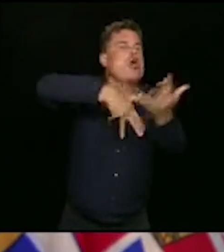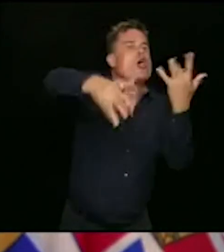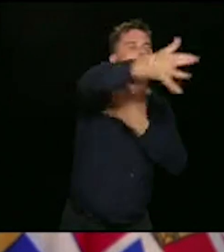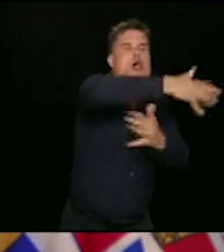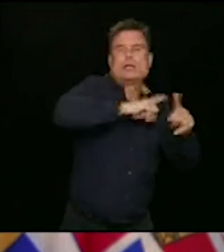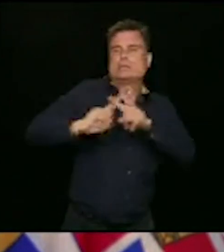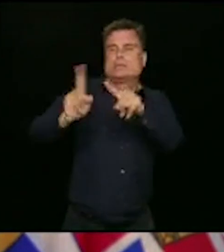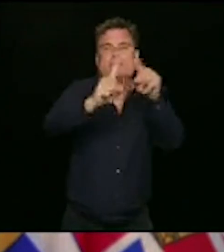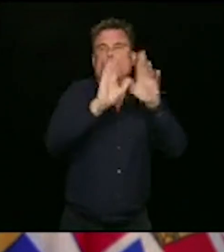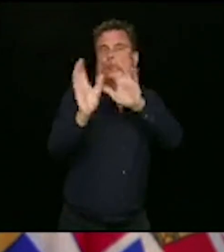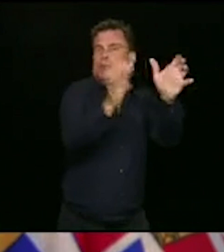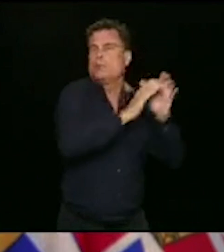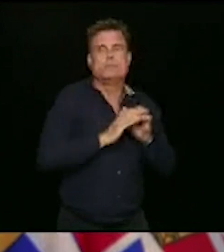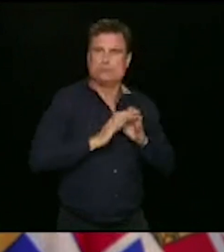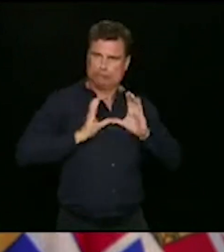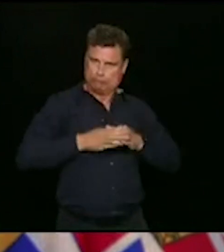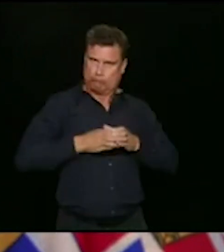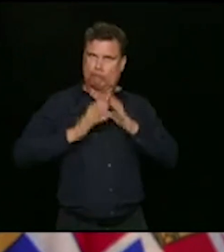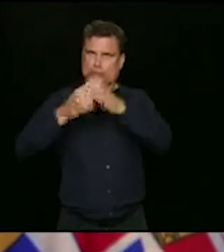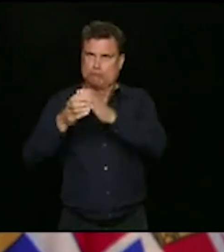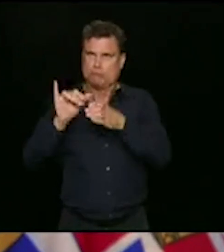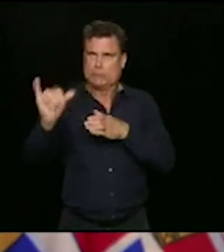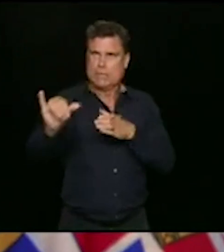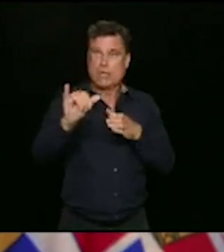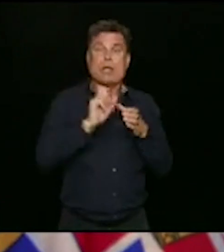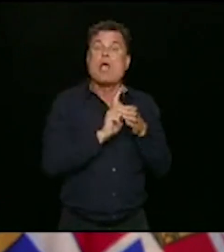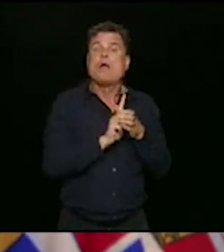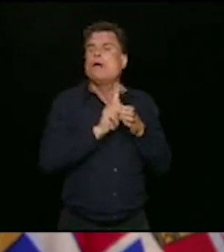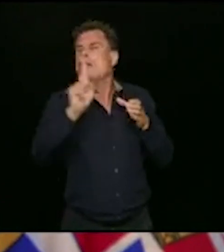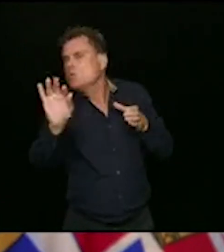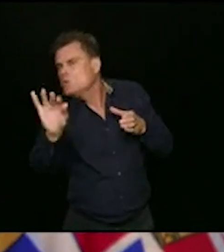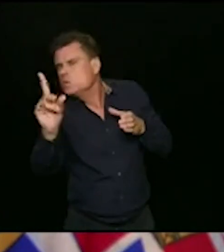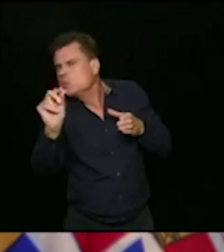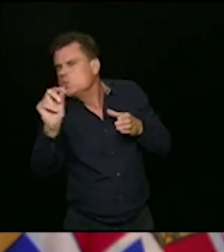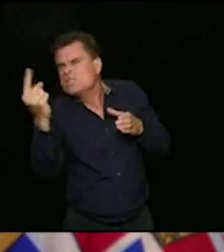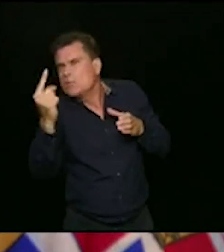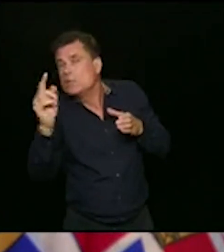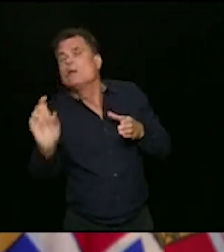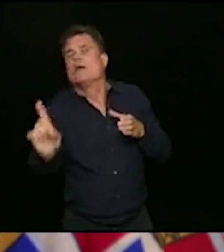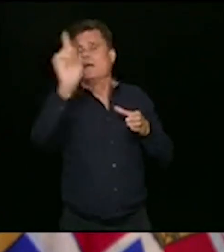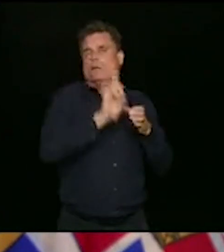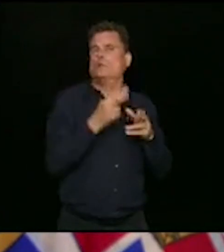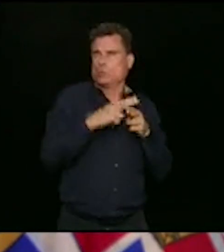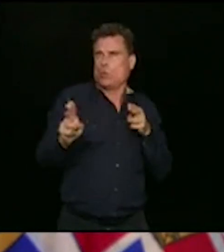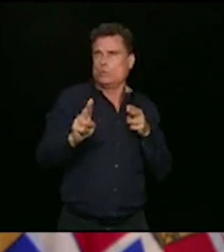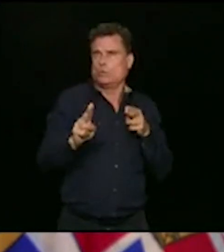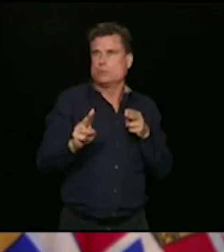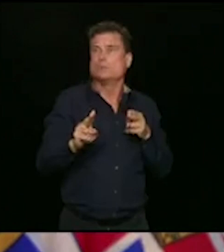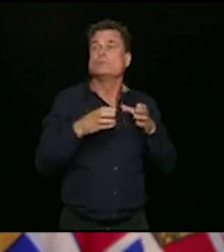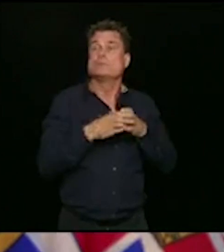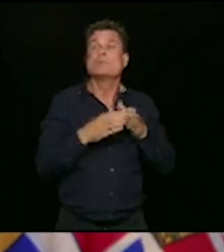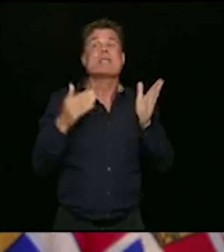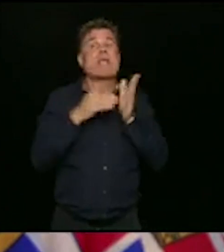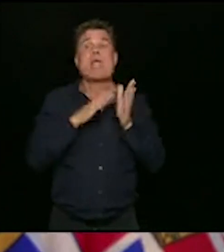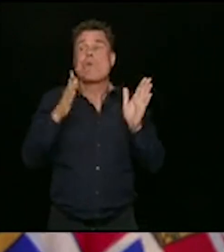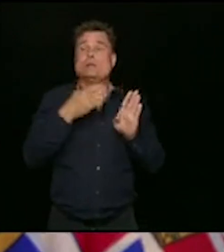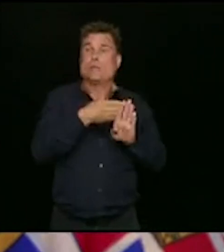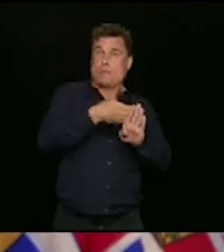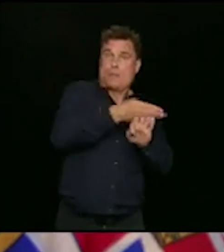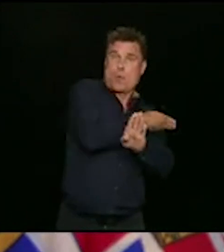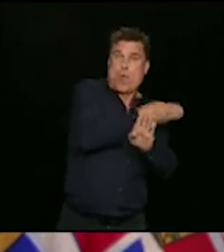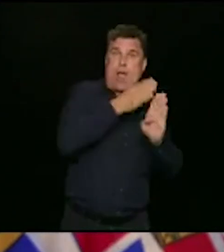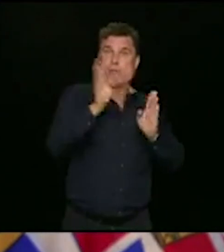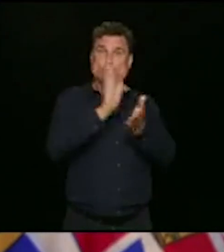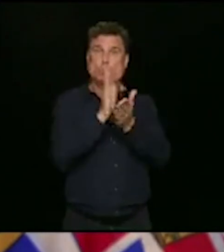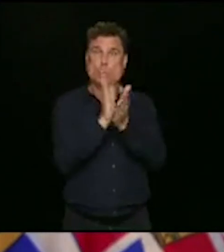only potentially exposed for those periods of time where you can't maintain distance to a much smaller group of people. So